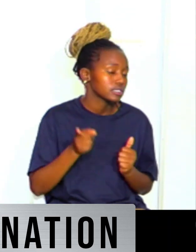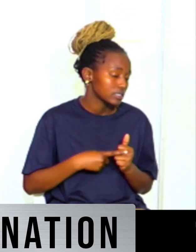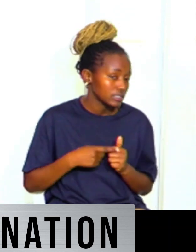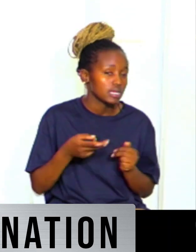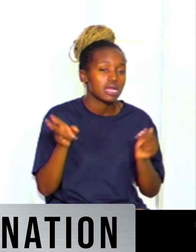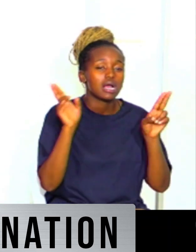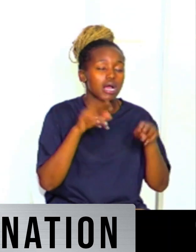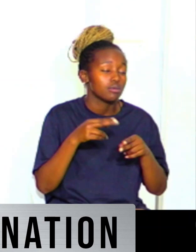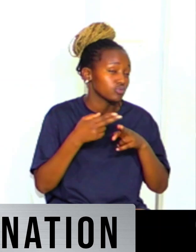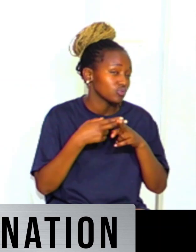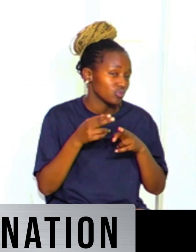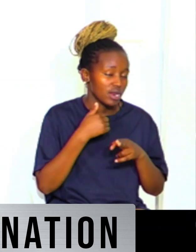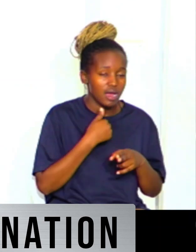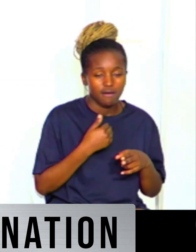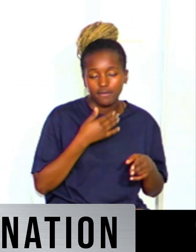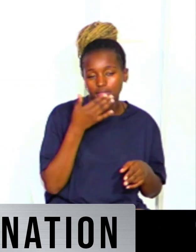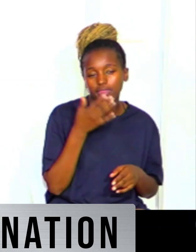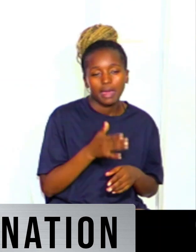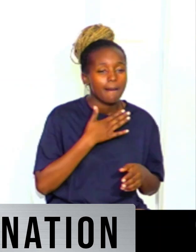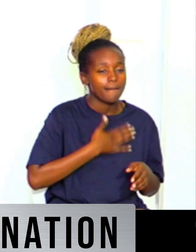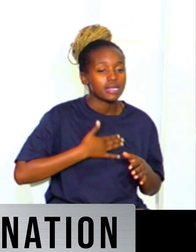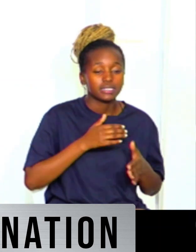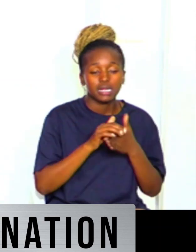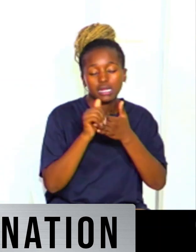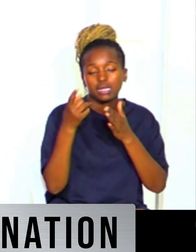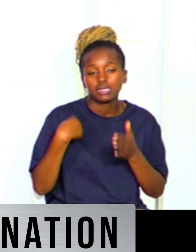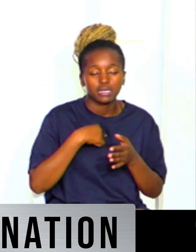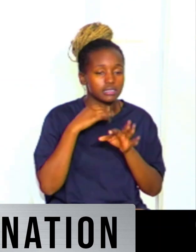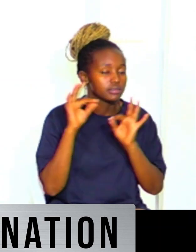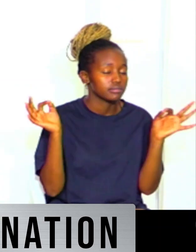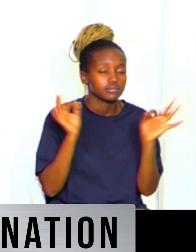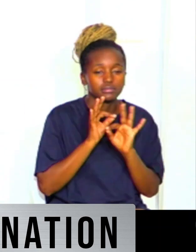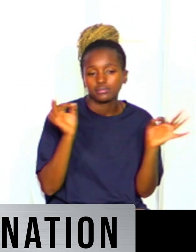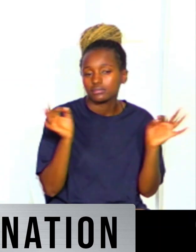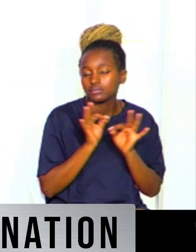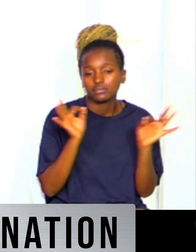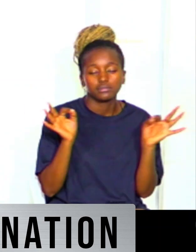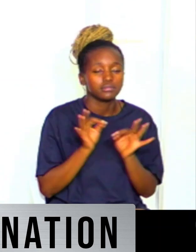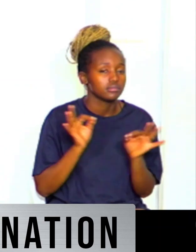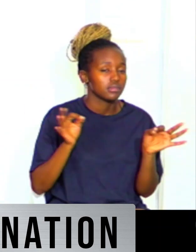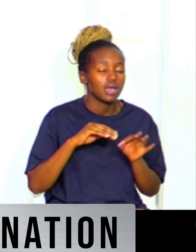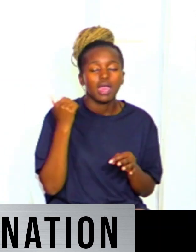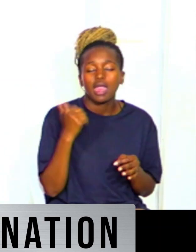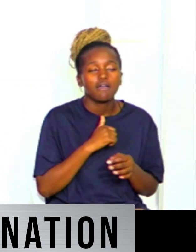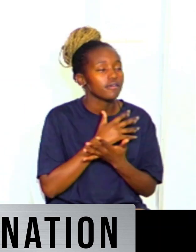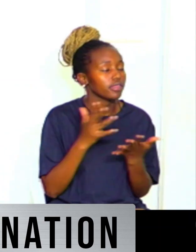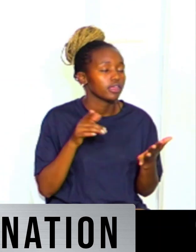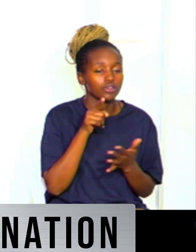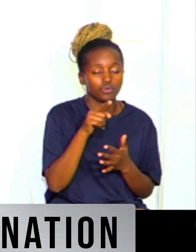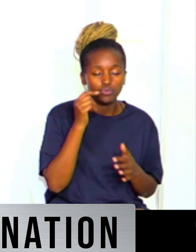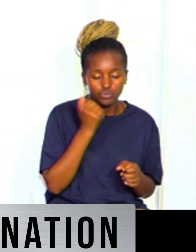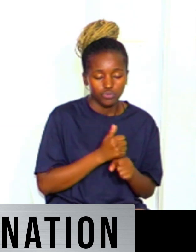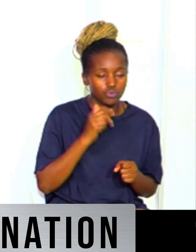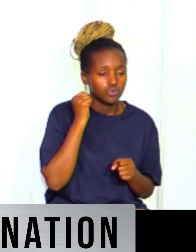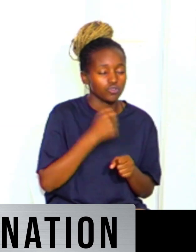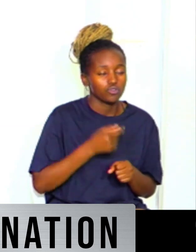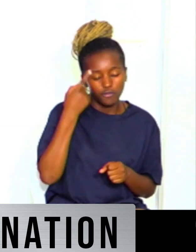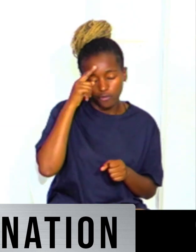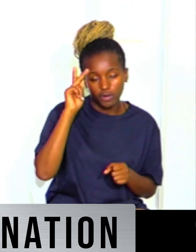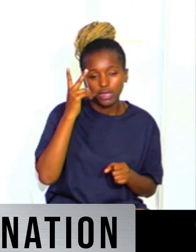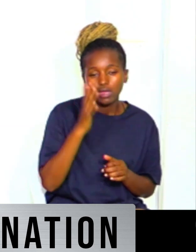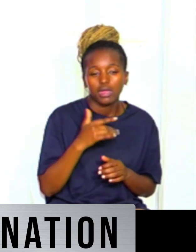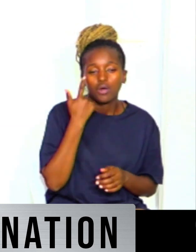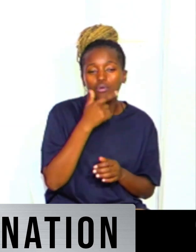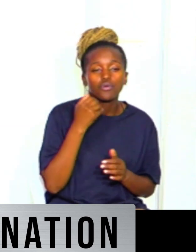2026. It's coming. Please leaders. Please leaders. Anything that you do it for the Kenyans that elected